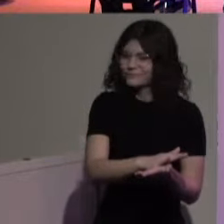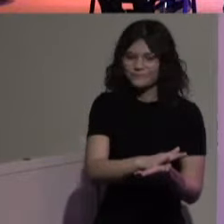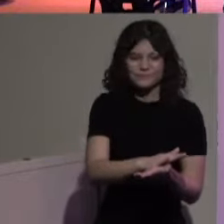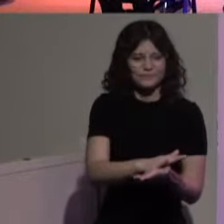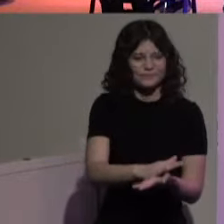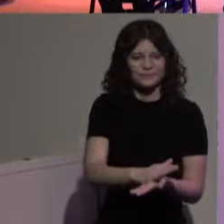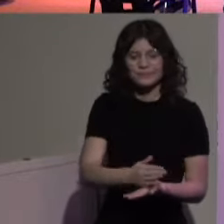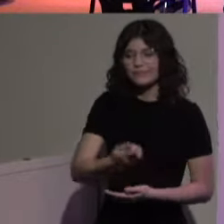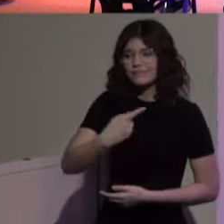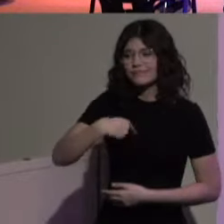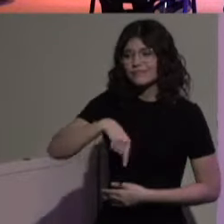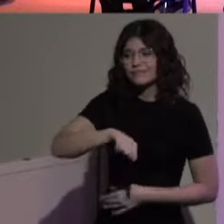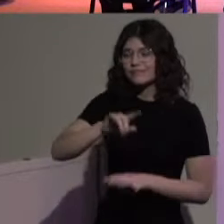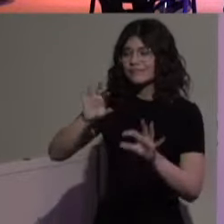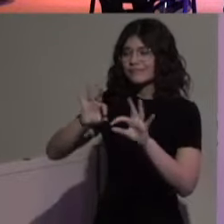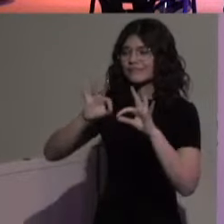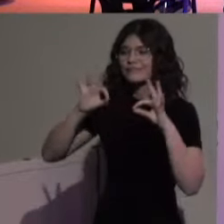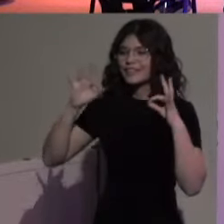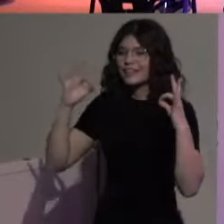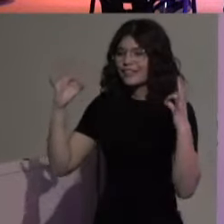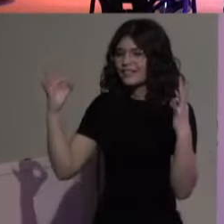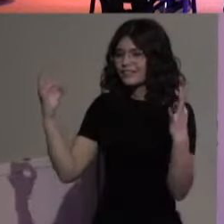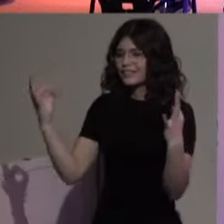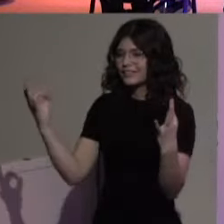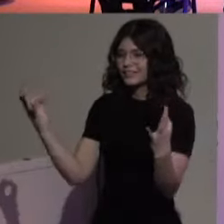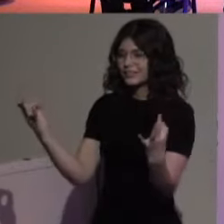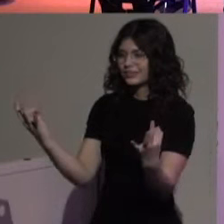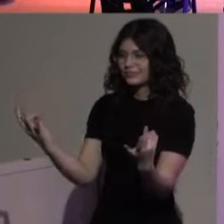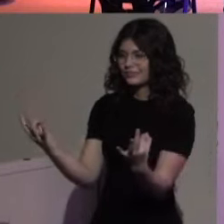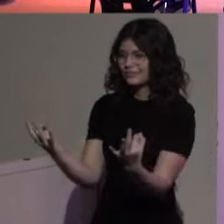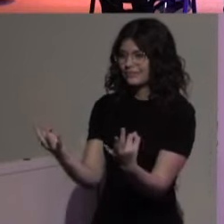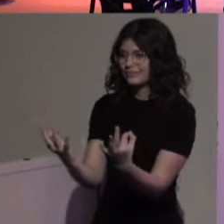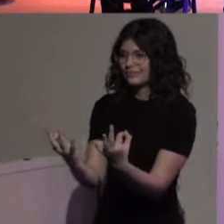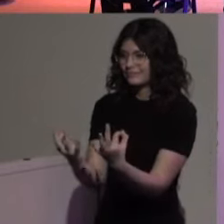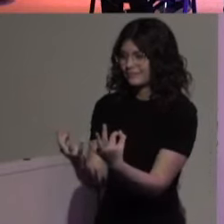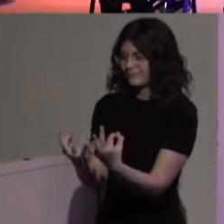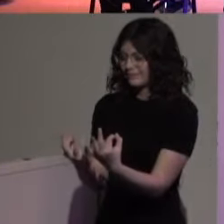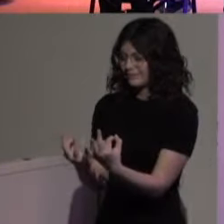school, we're family.